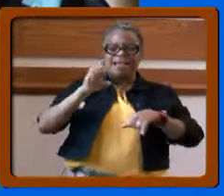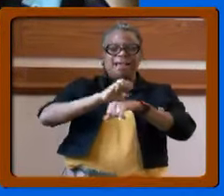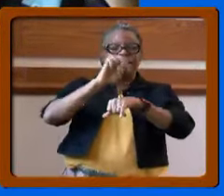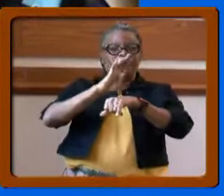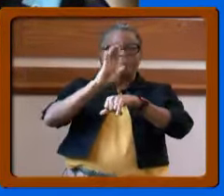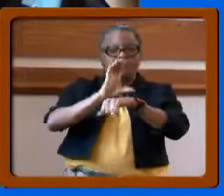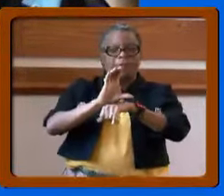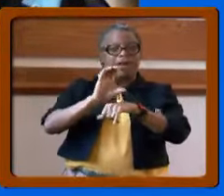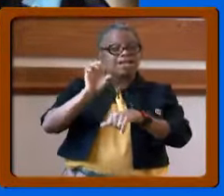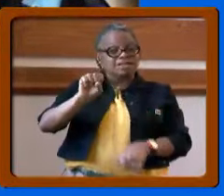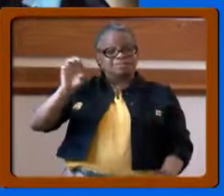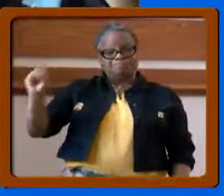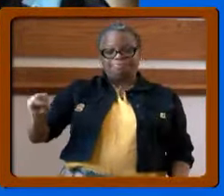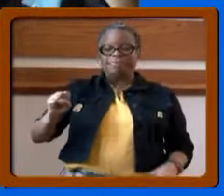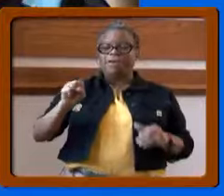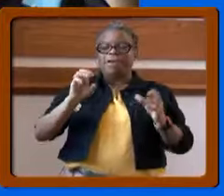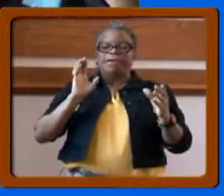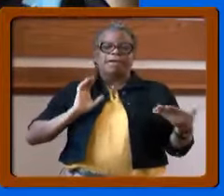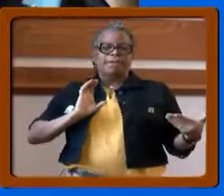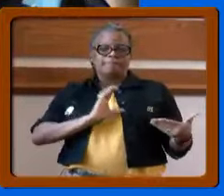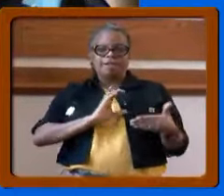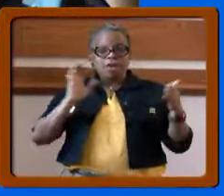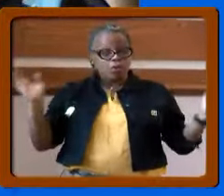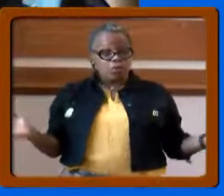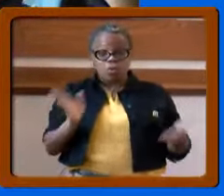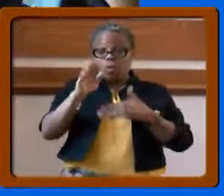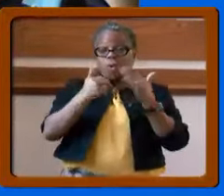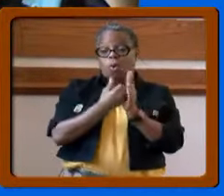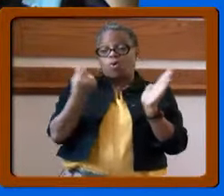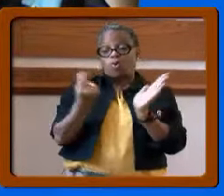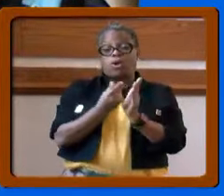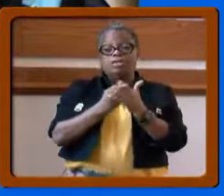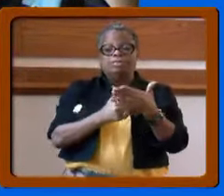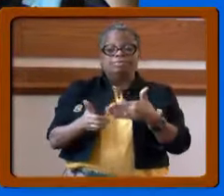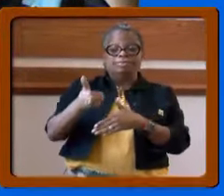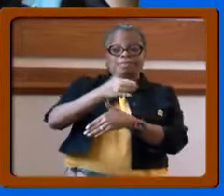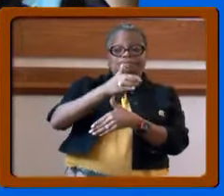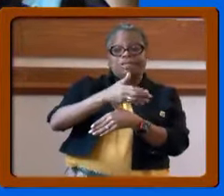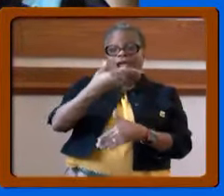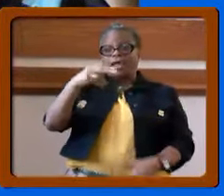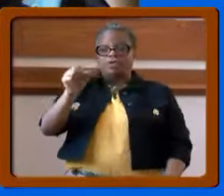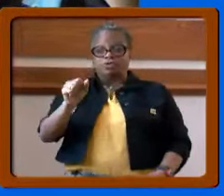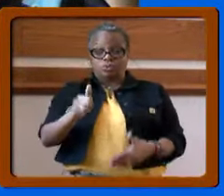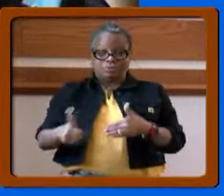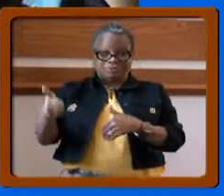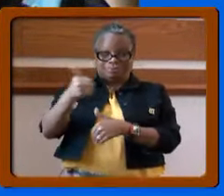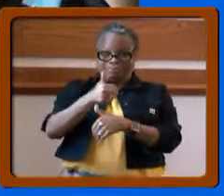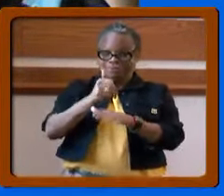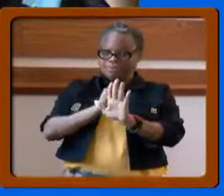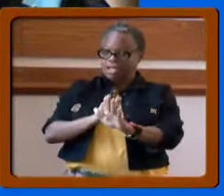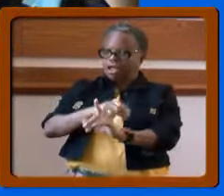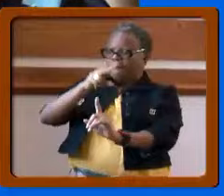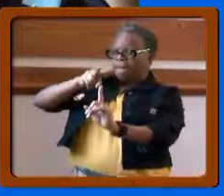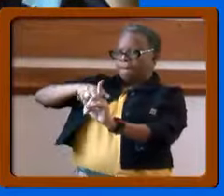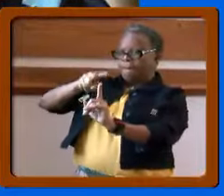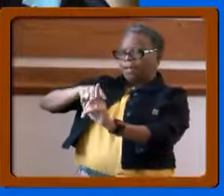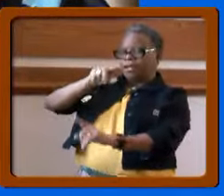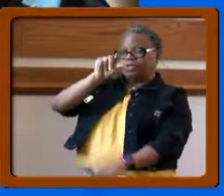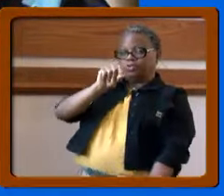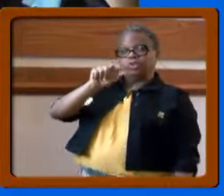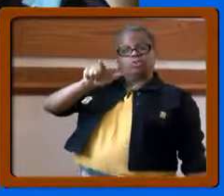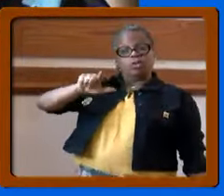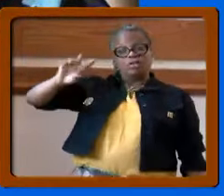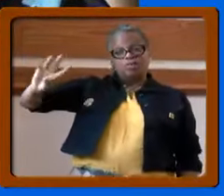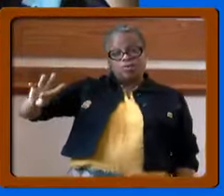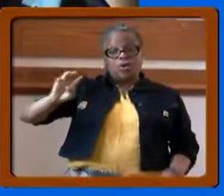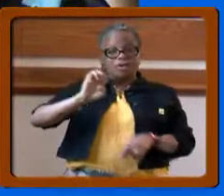Scholarship Committee encourages all graduating seniors to high school seniors, to be specific, to apply for the